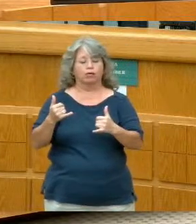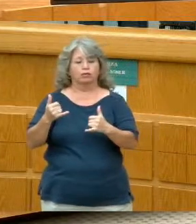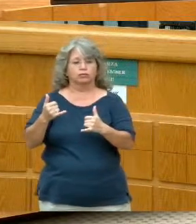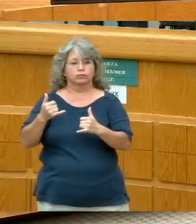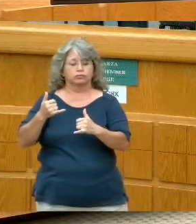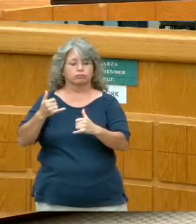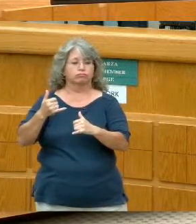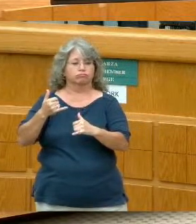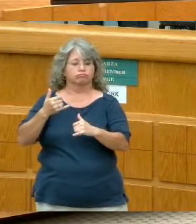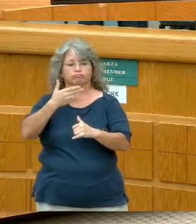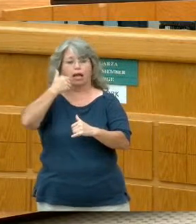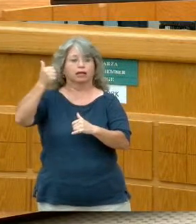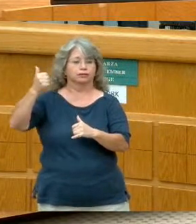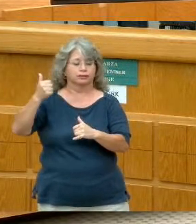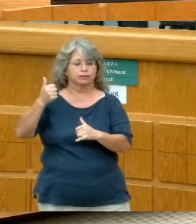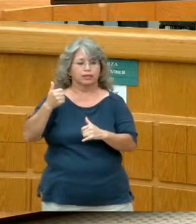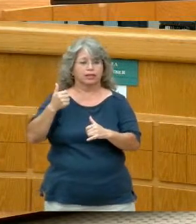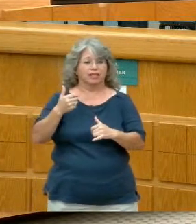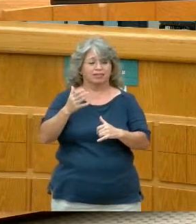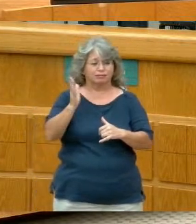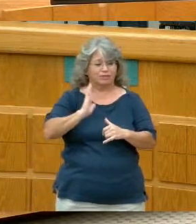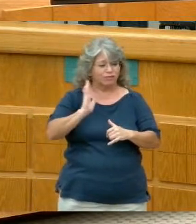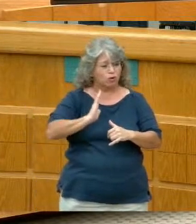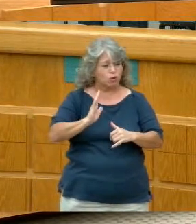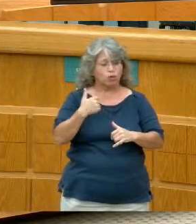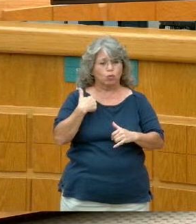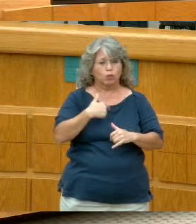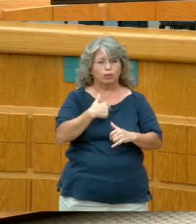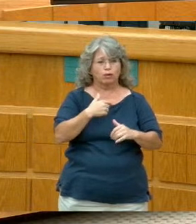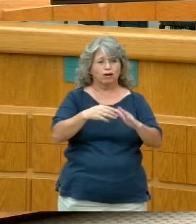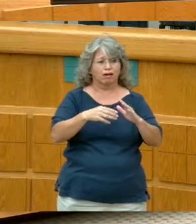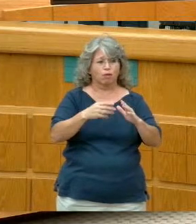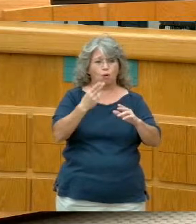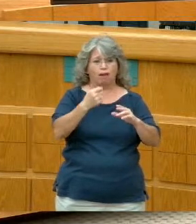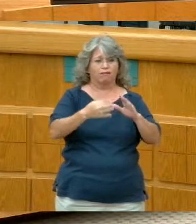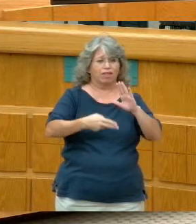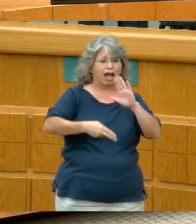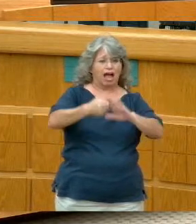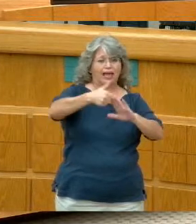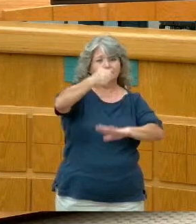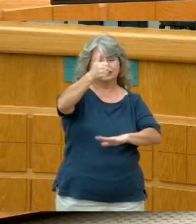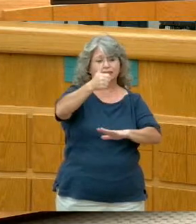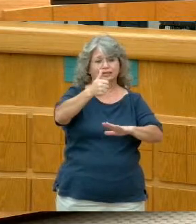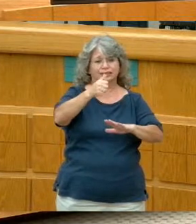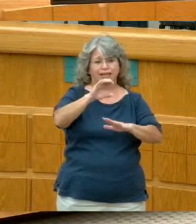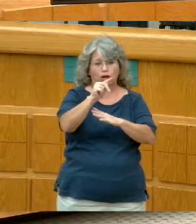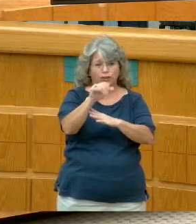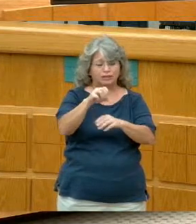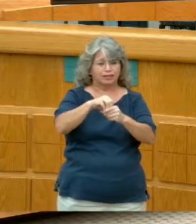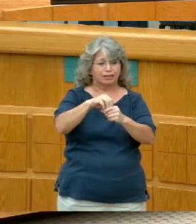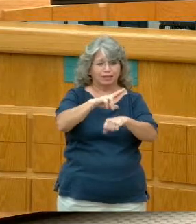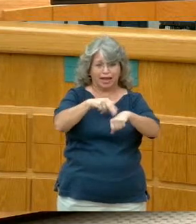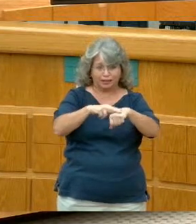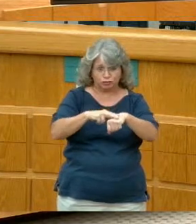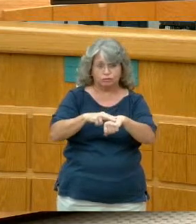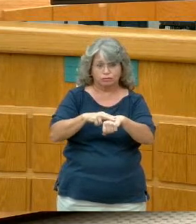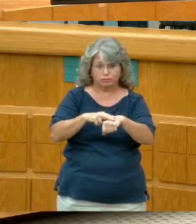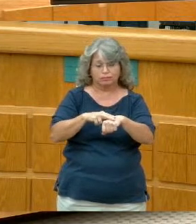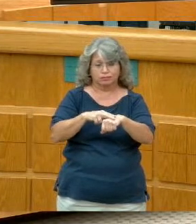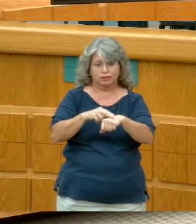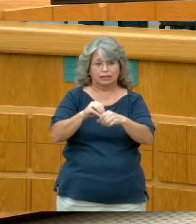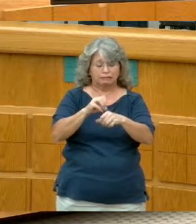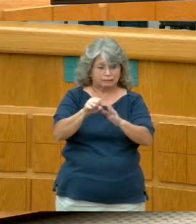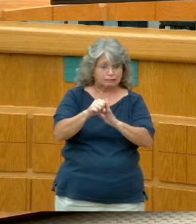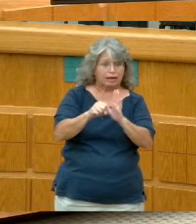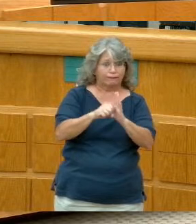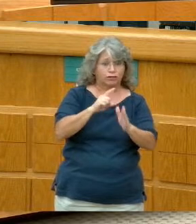of COVID infections in the state of Texas. In fact, at one point, sadly, we were one of the highest in the nation. And